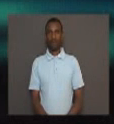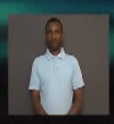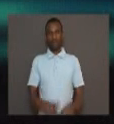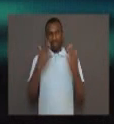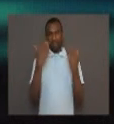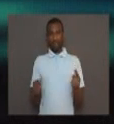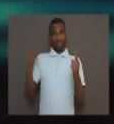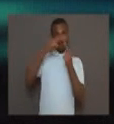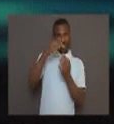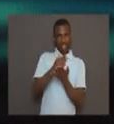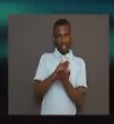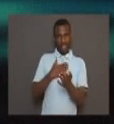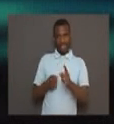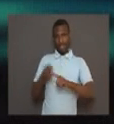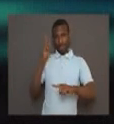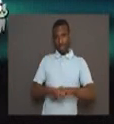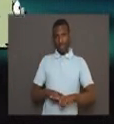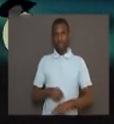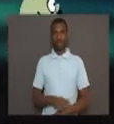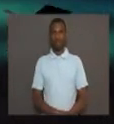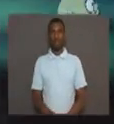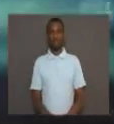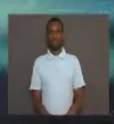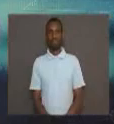Let's get back to our lesson.